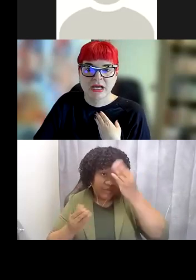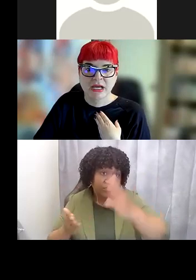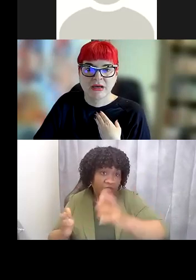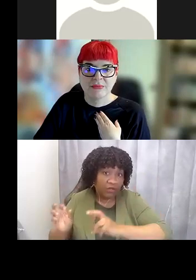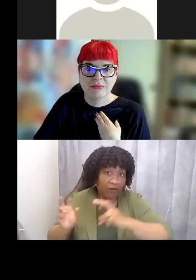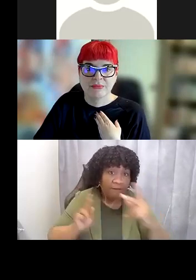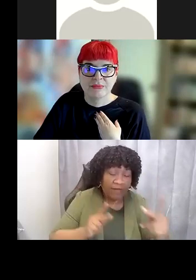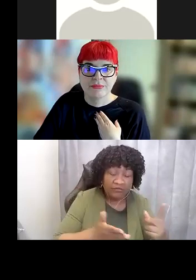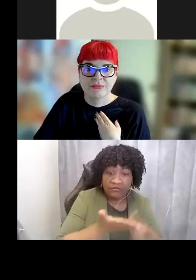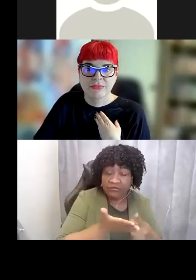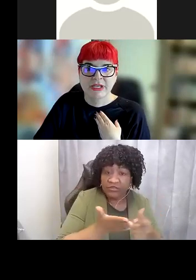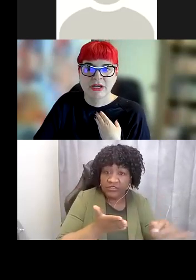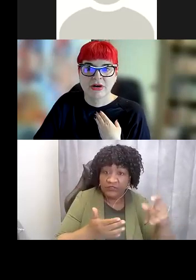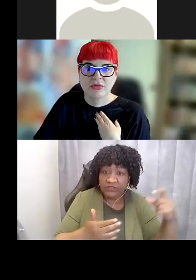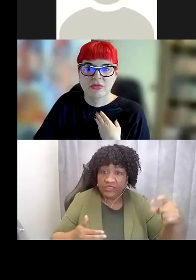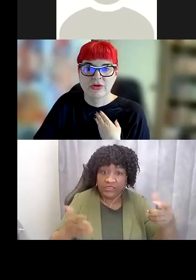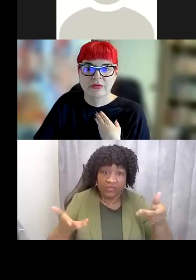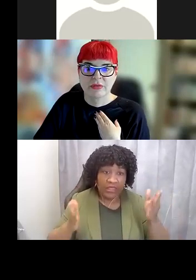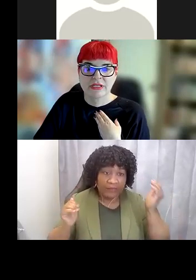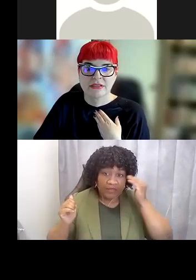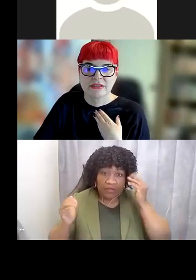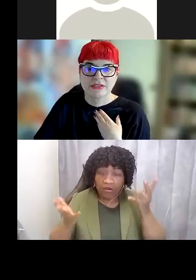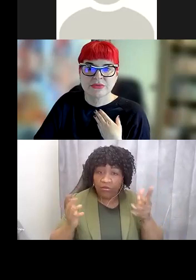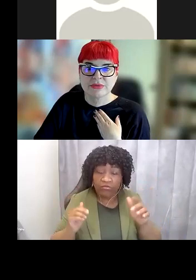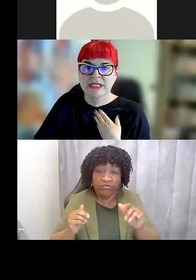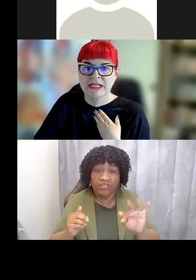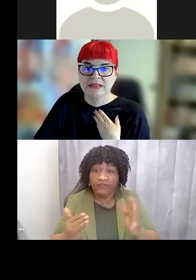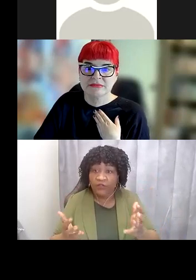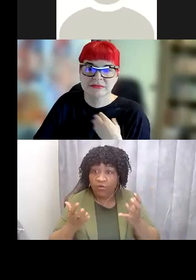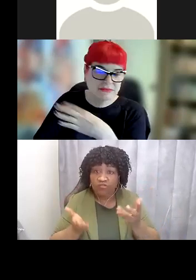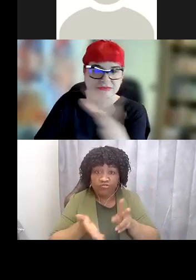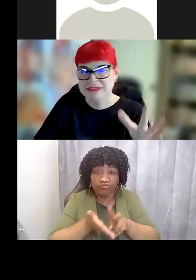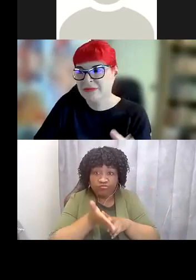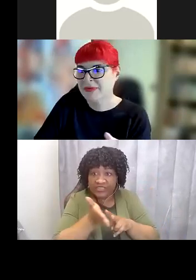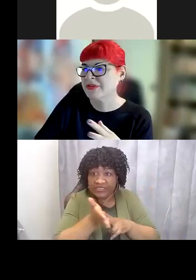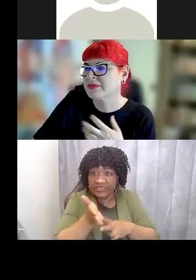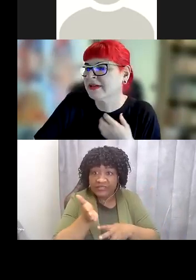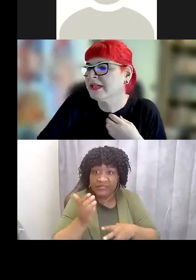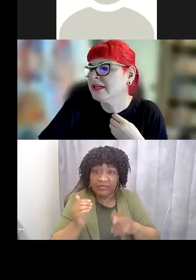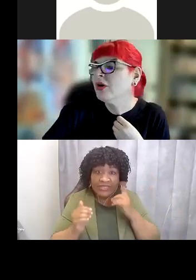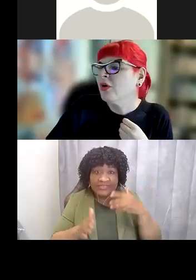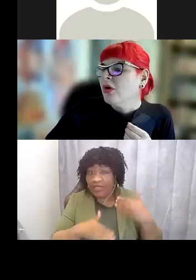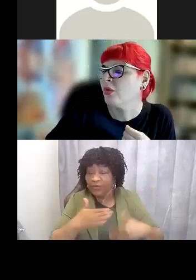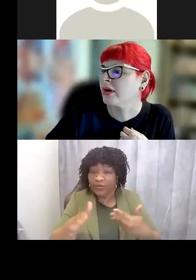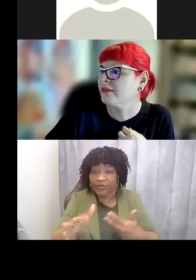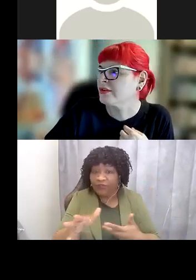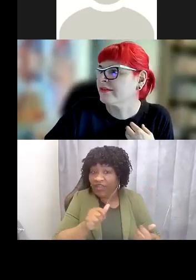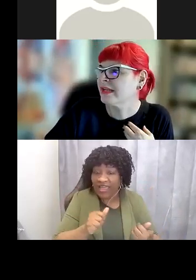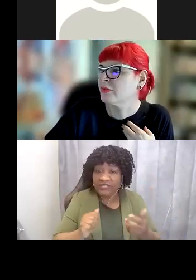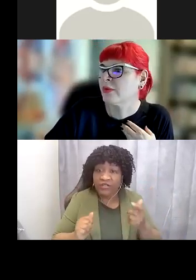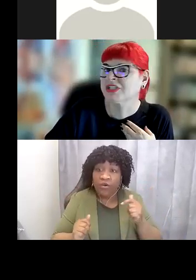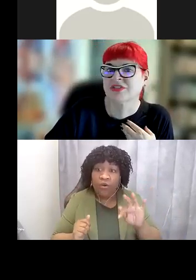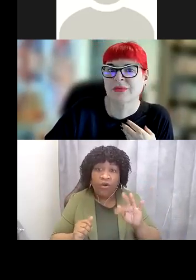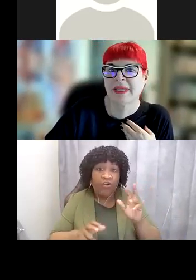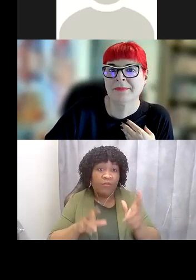it. Let me know, or if you wanted to read it, because I went through these quickly, or if folks have